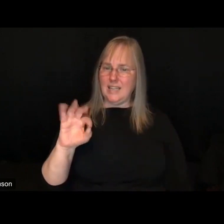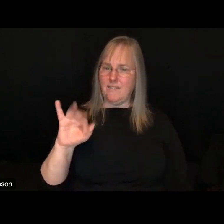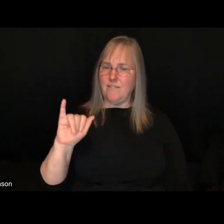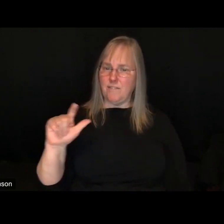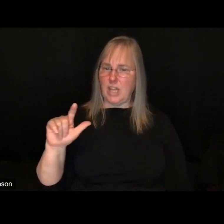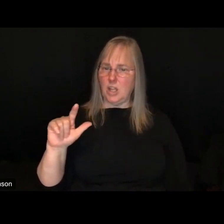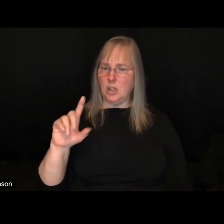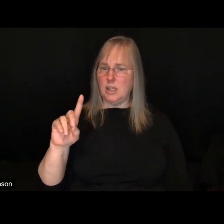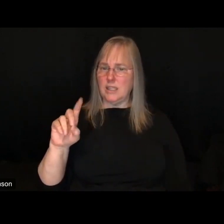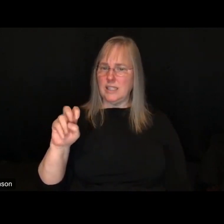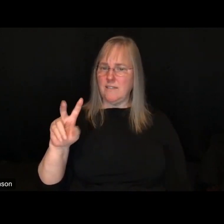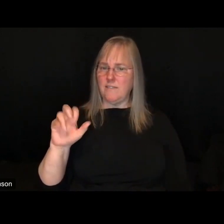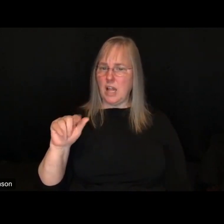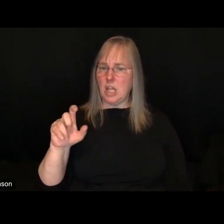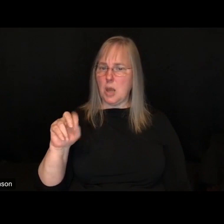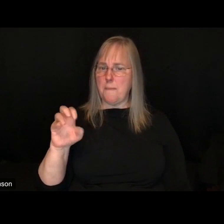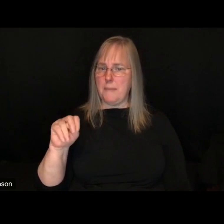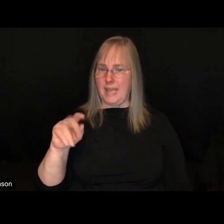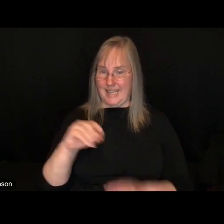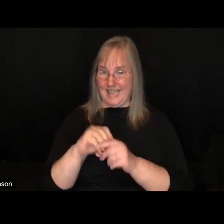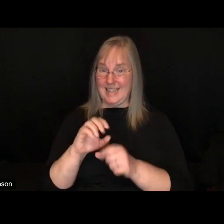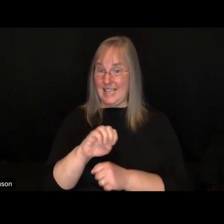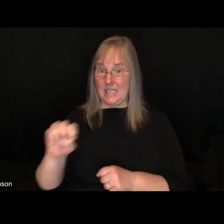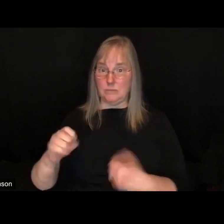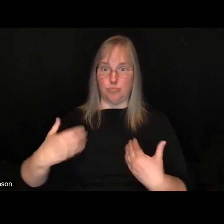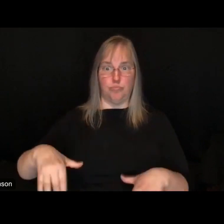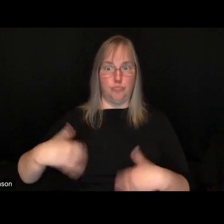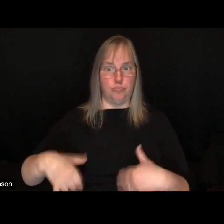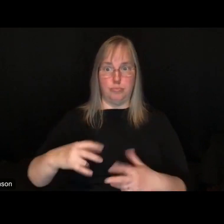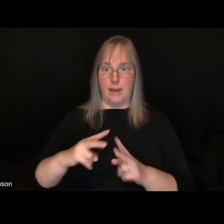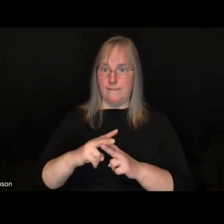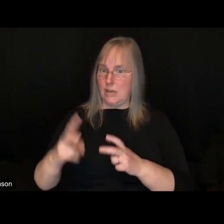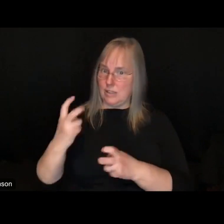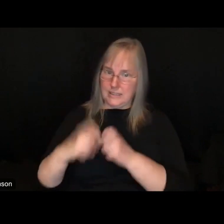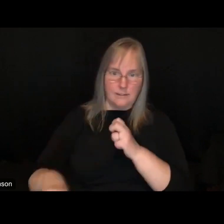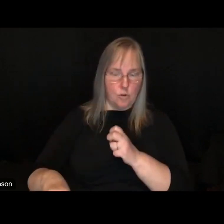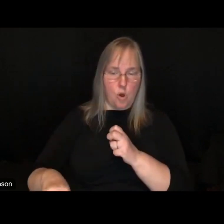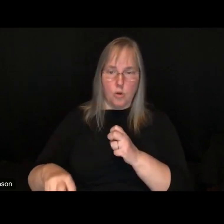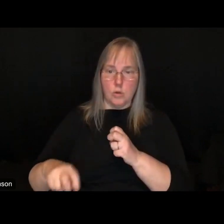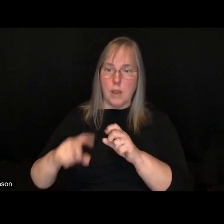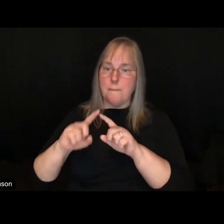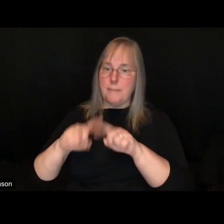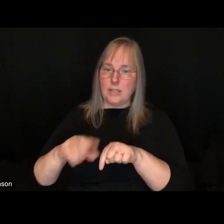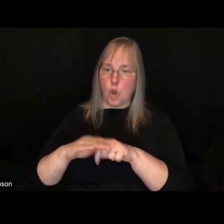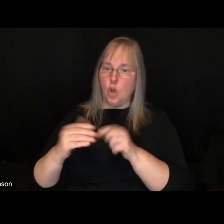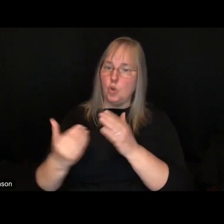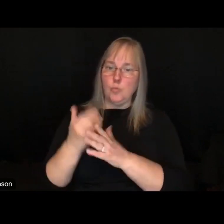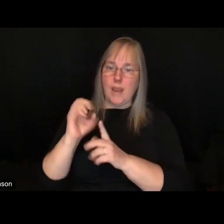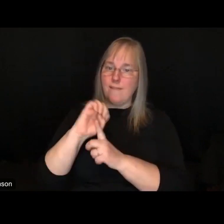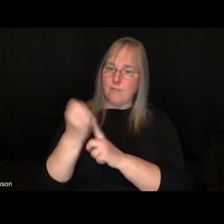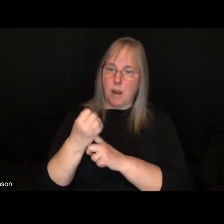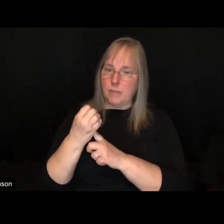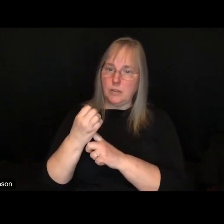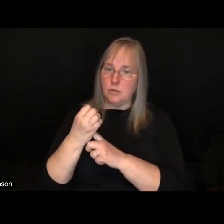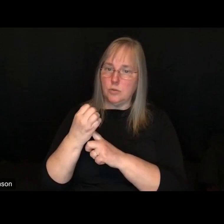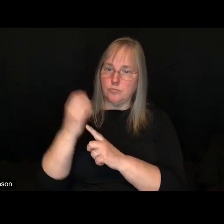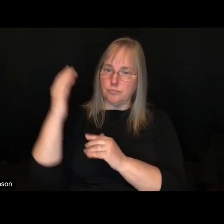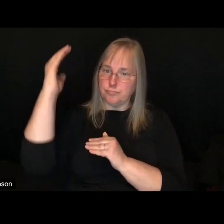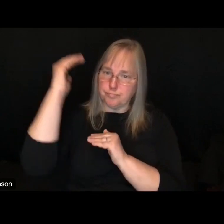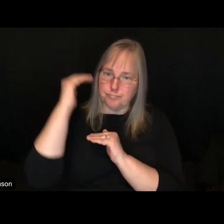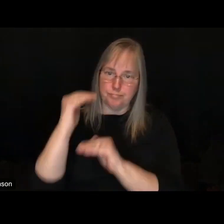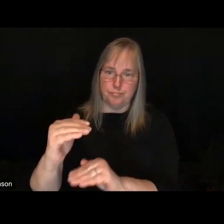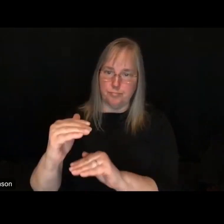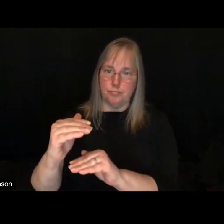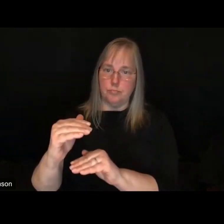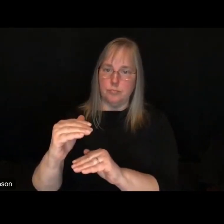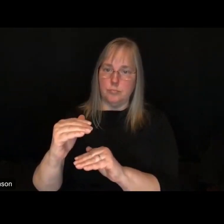infill development in the east is extremely difficult based on the new environmental restrictions that have been imposed by